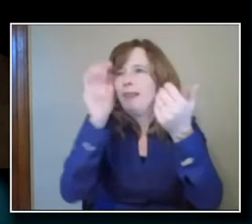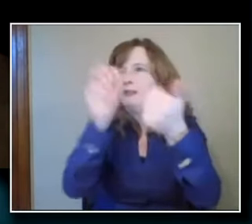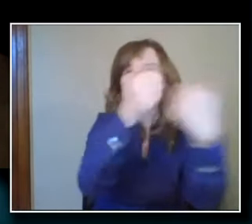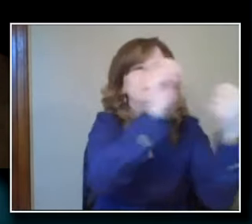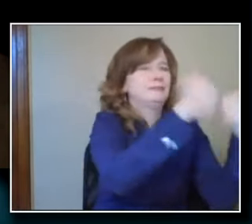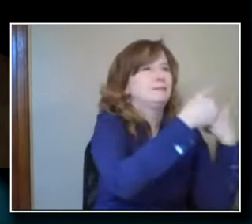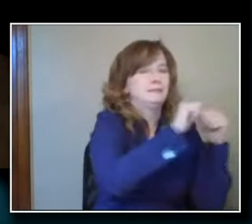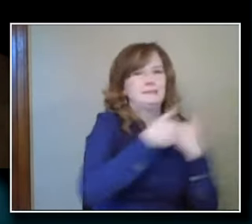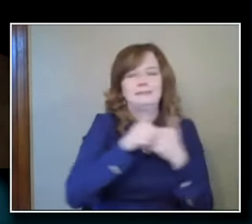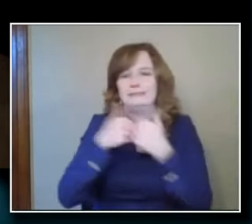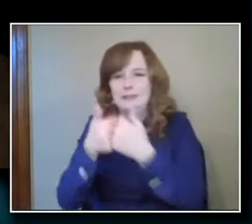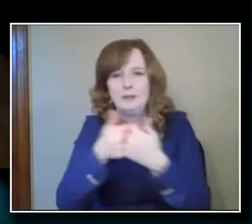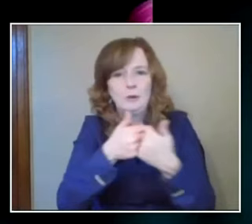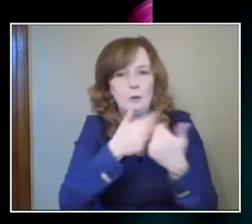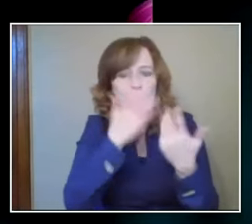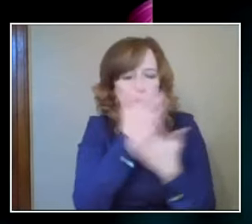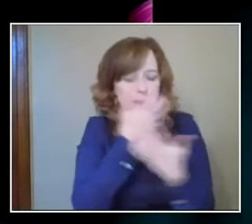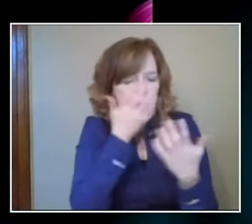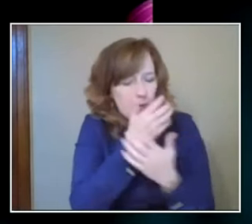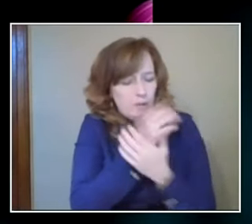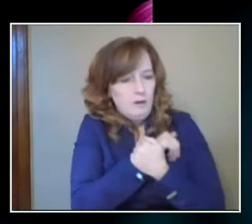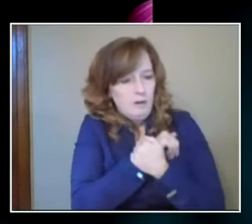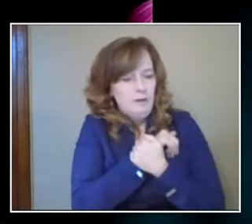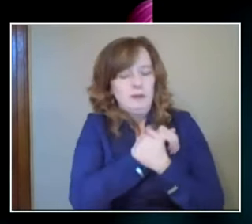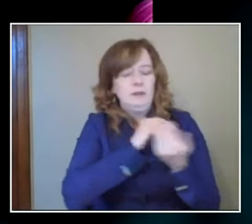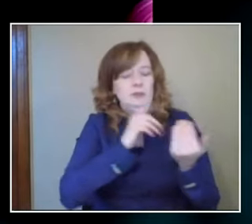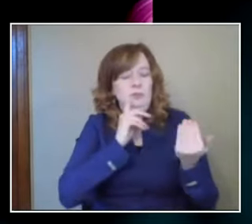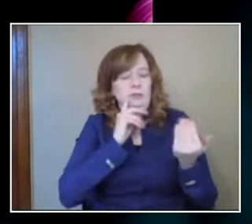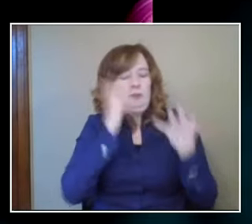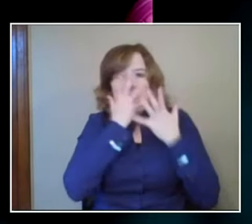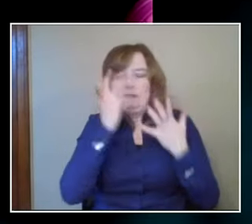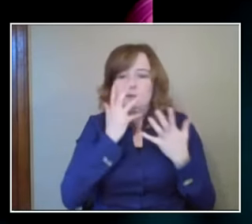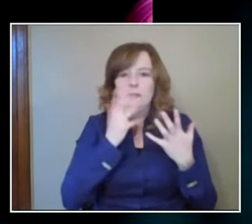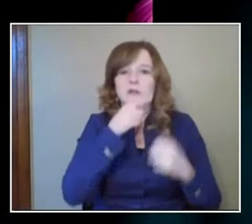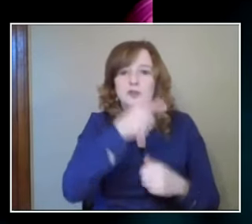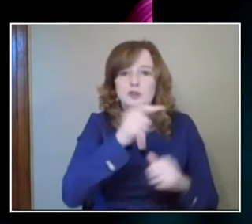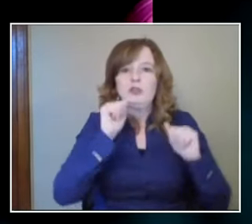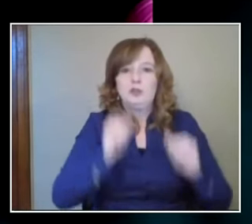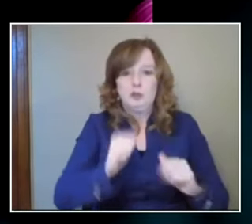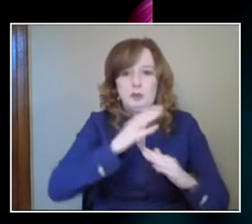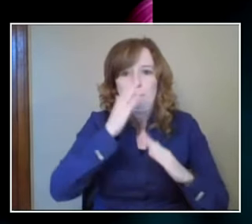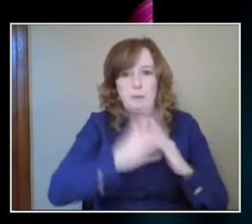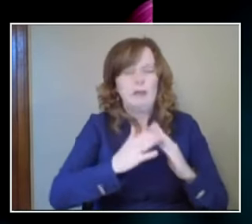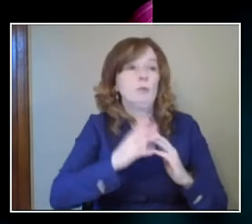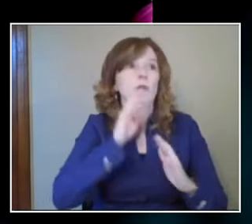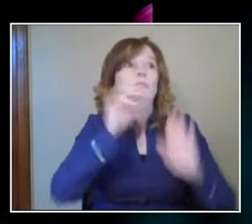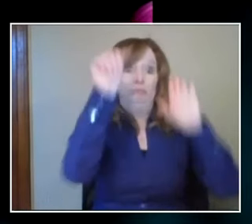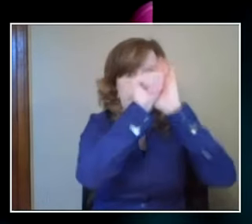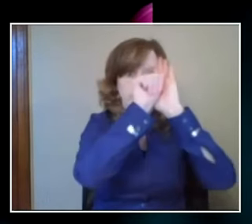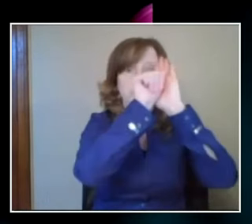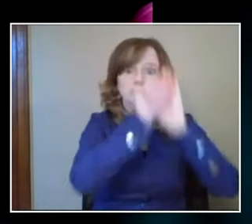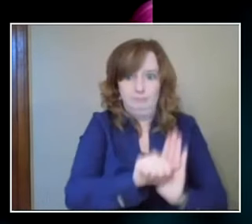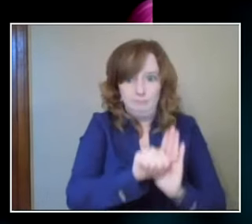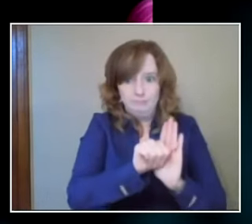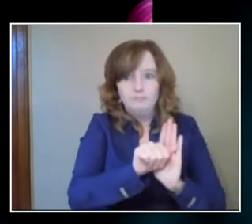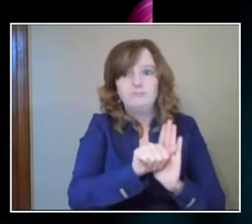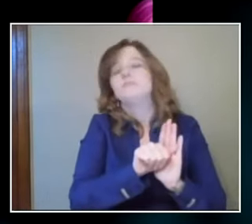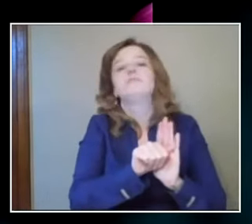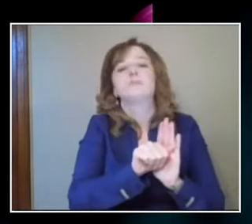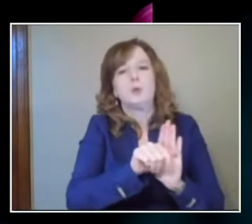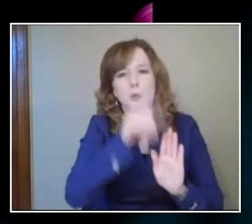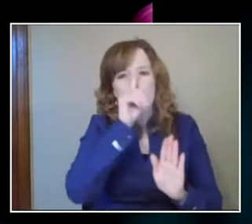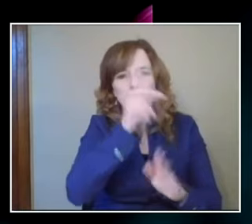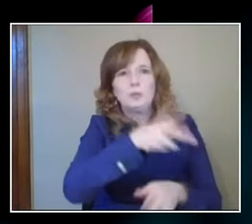to me that she could actually complete with high A's both semester the really difficult